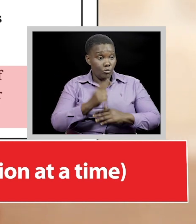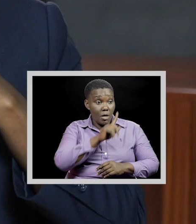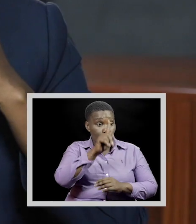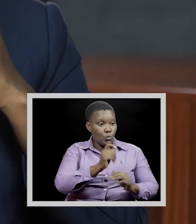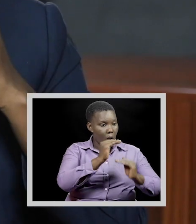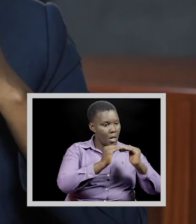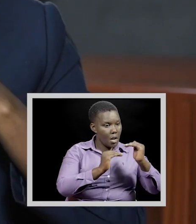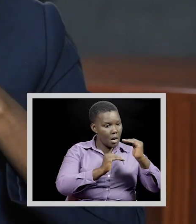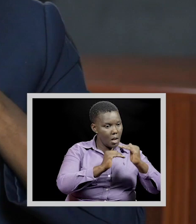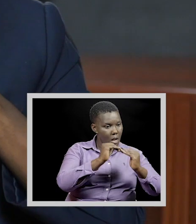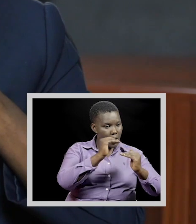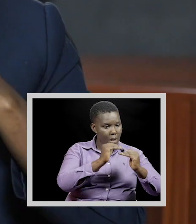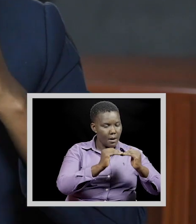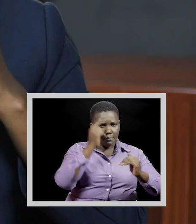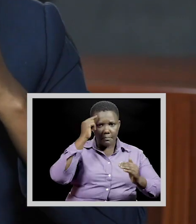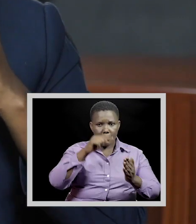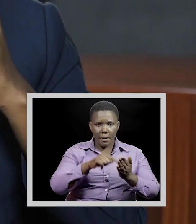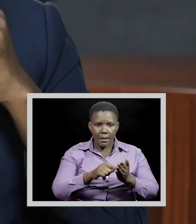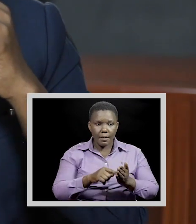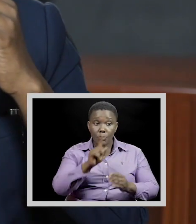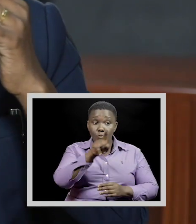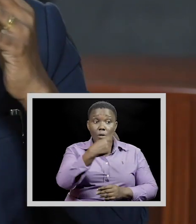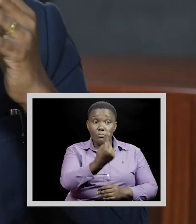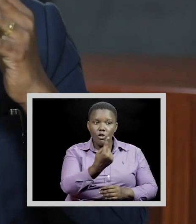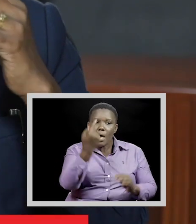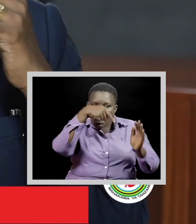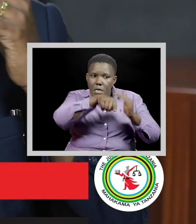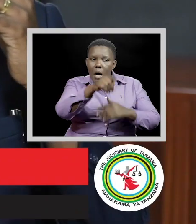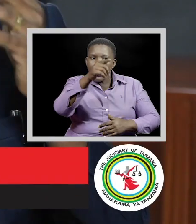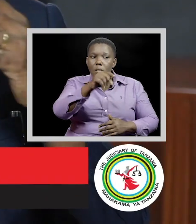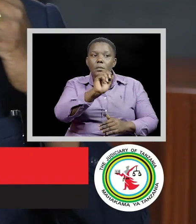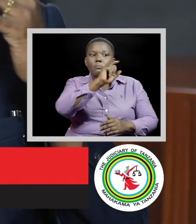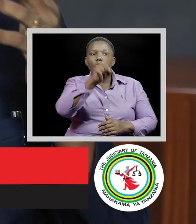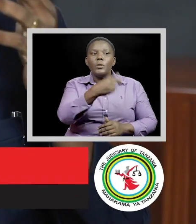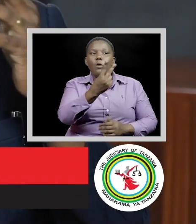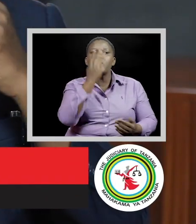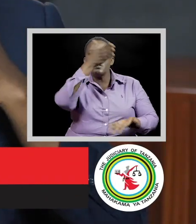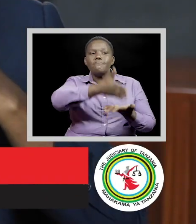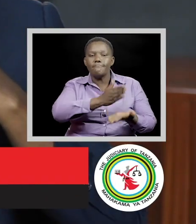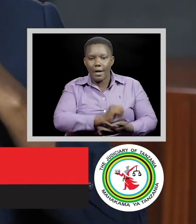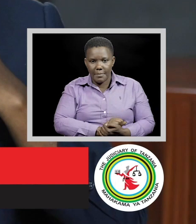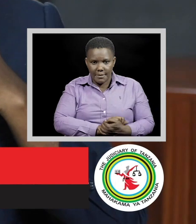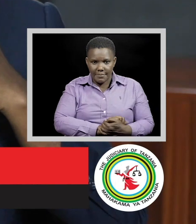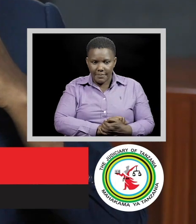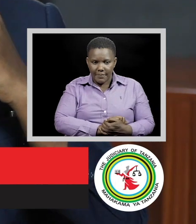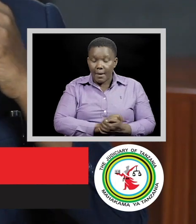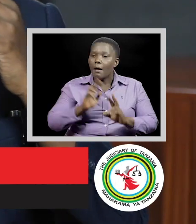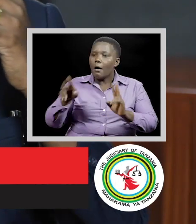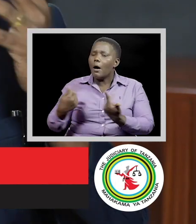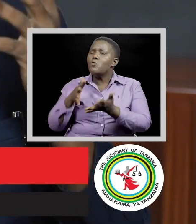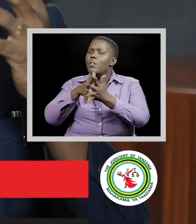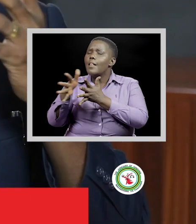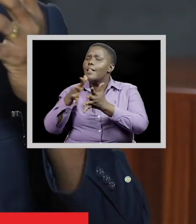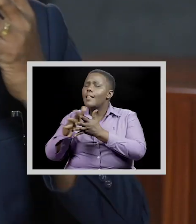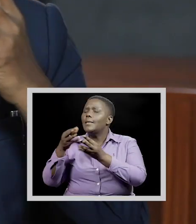time. When questions are compounded, it means one asks one more than one question into one. Or